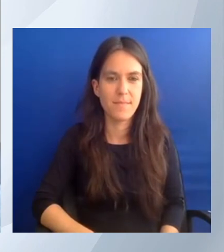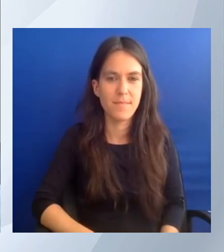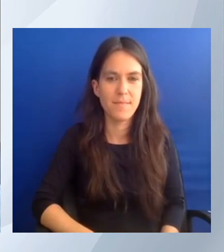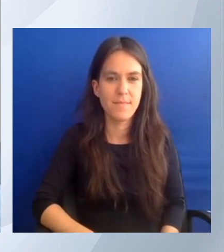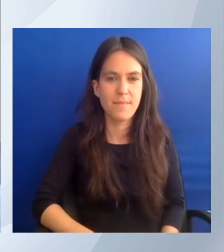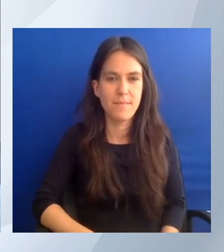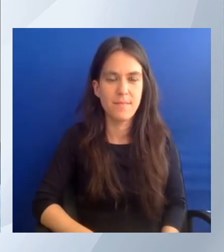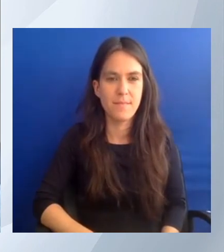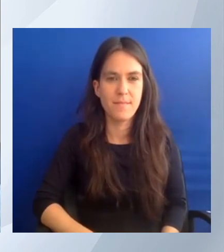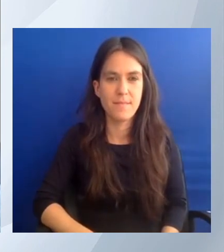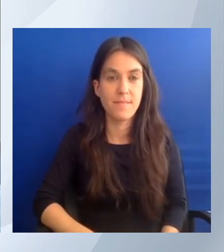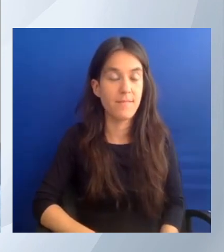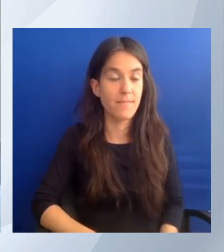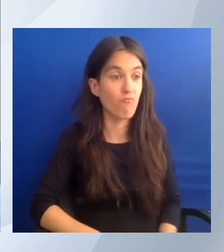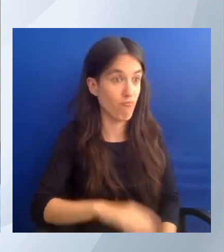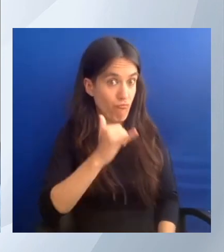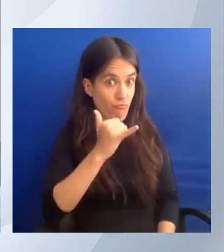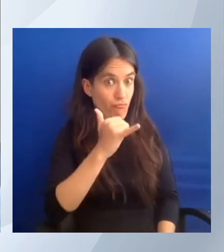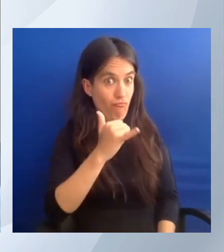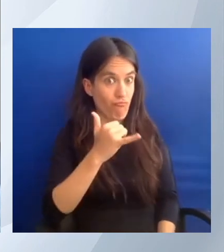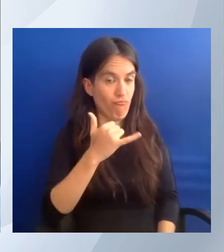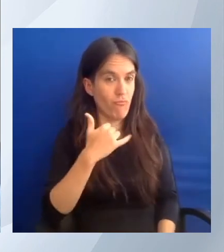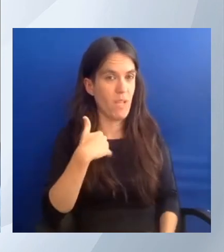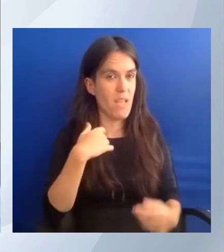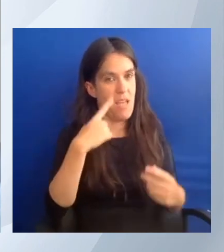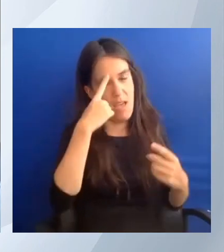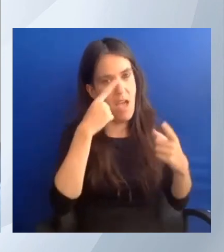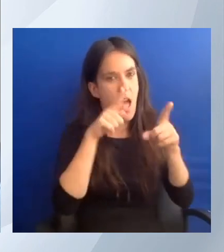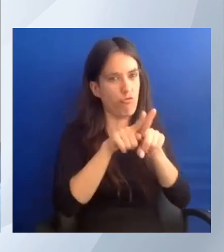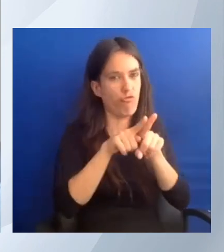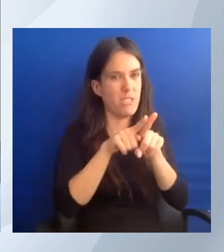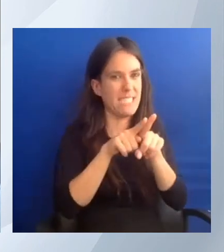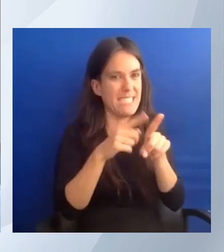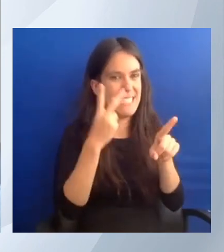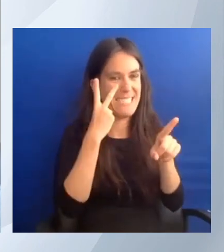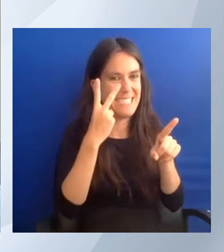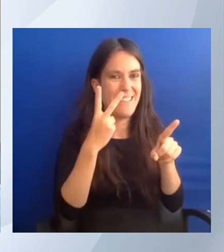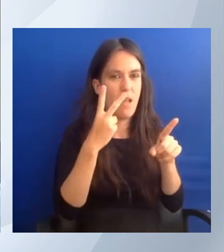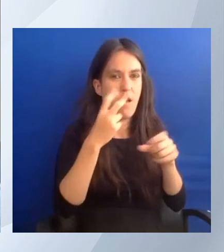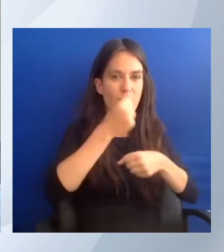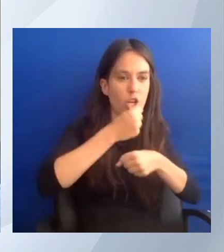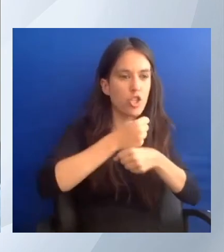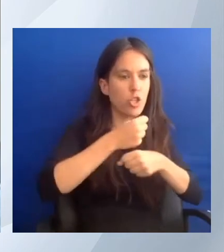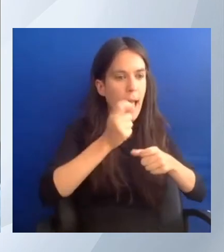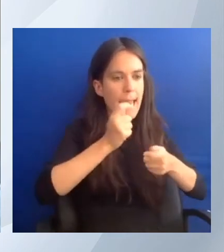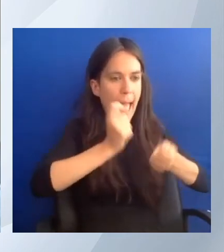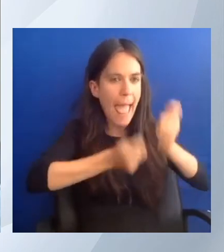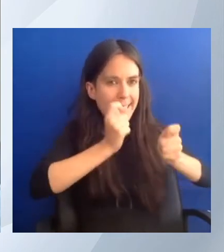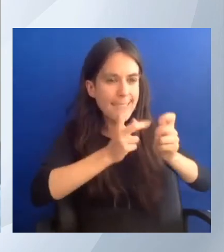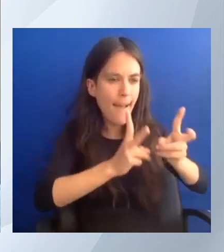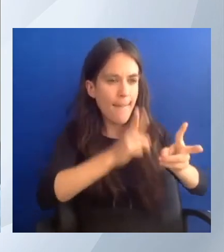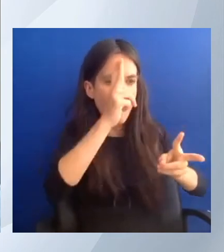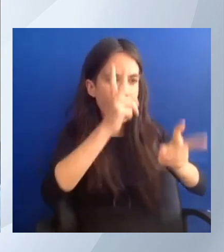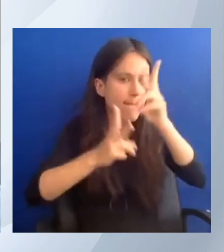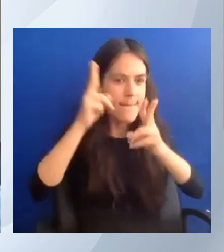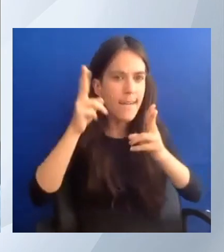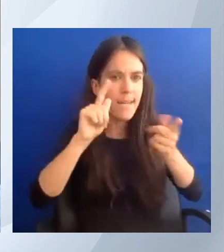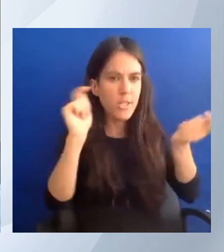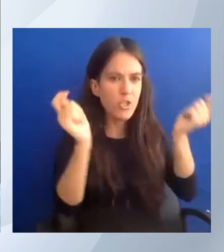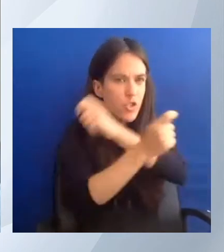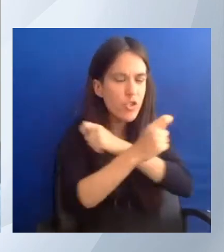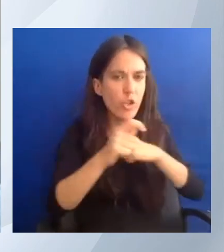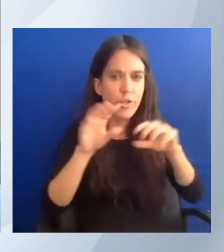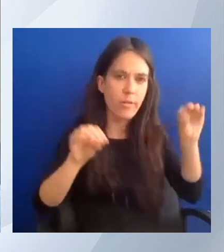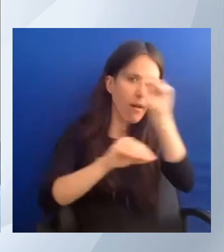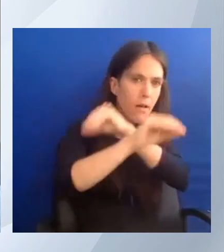being developed as well. A lot of new functionality being added like all the time. It's quite difficult to even